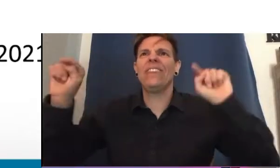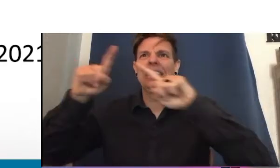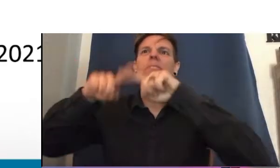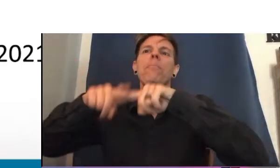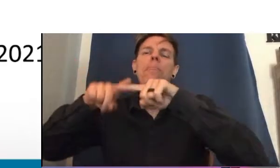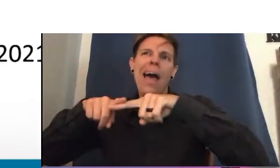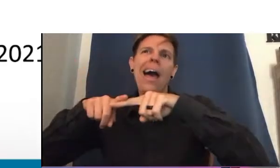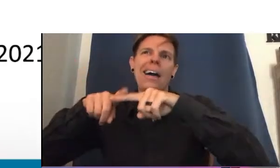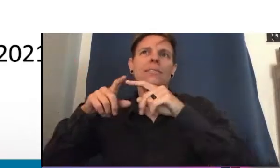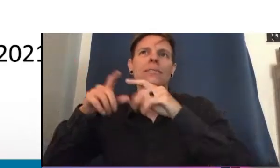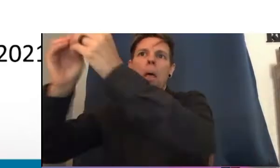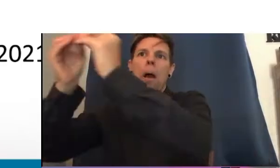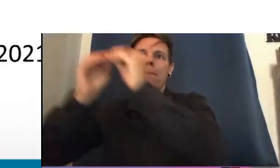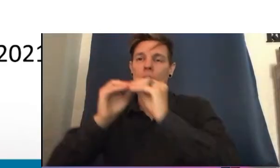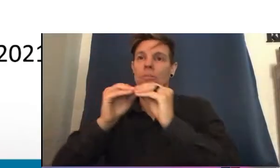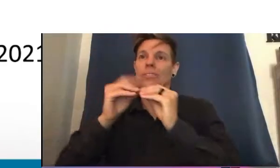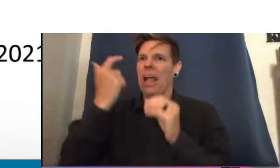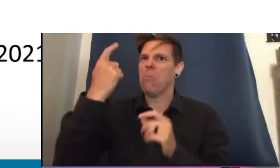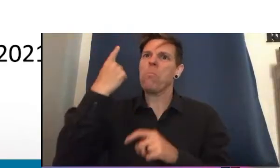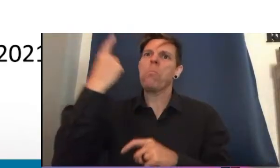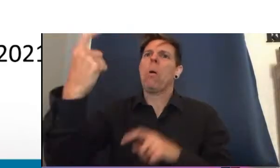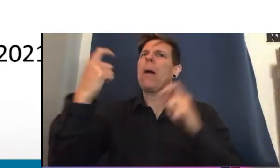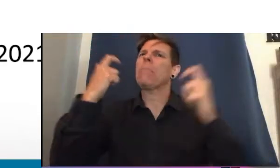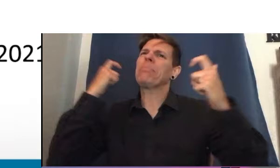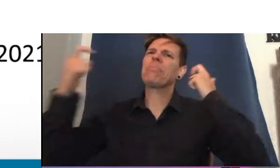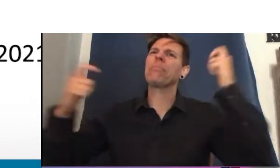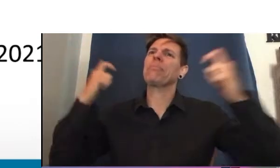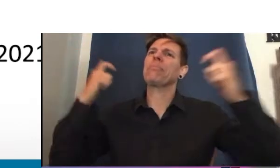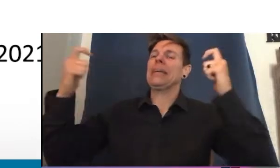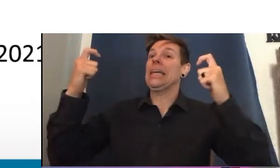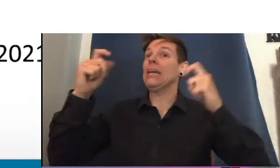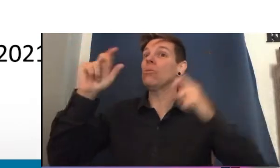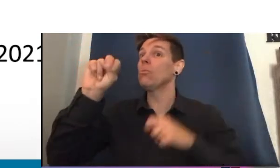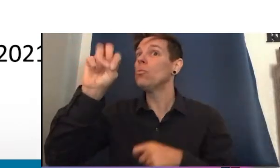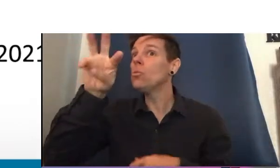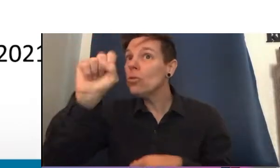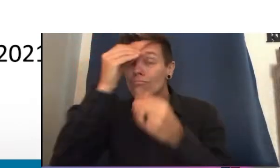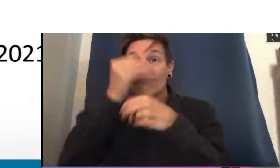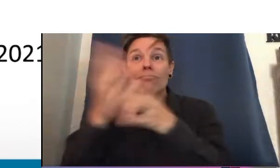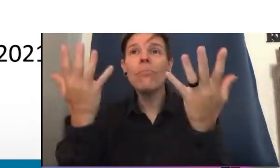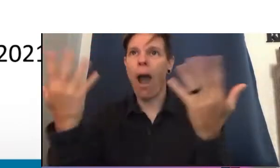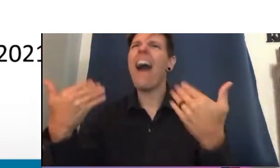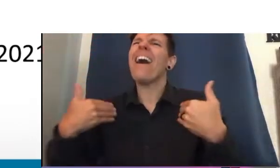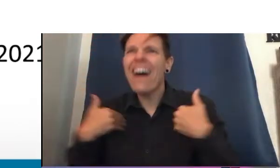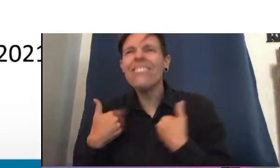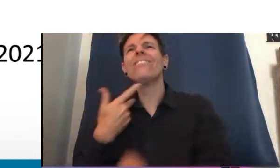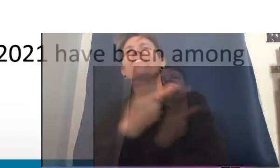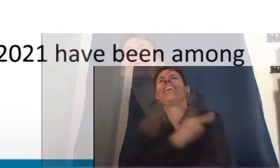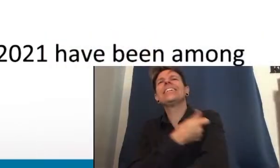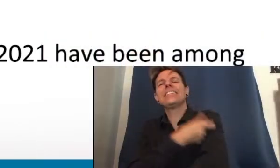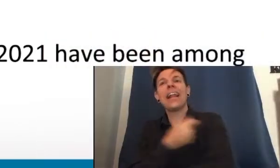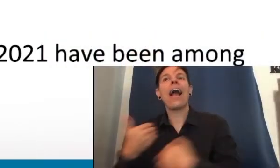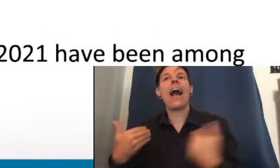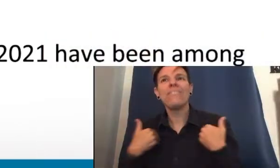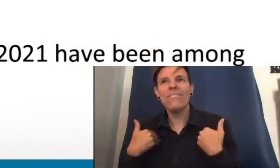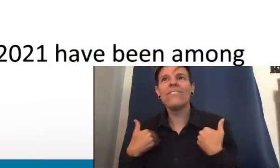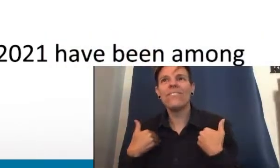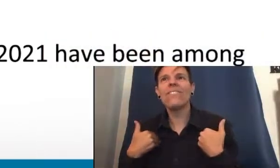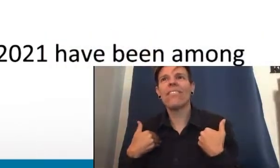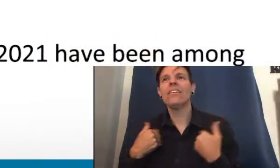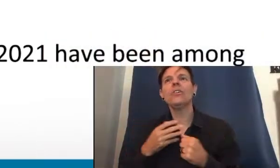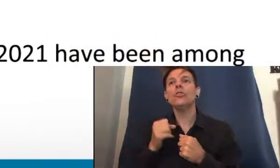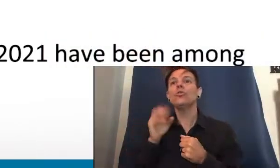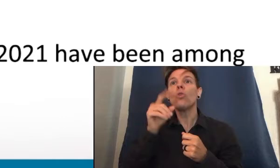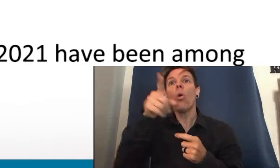single biggest good news is that we have vaccines and vaccinations, and that if we look at the hospitalizations, we see